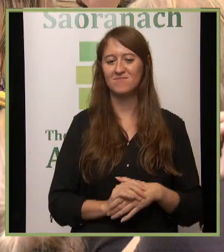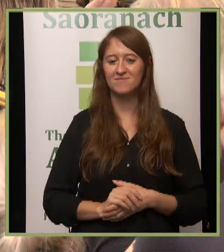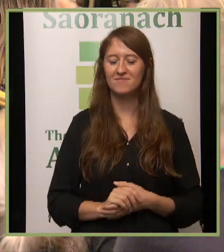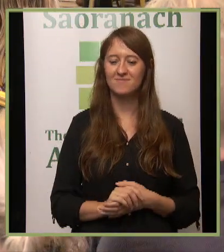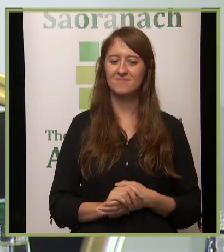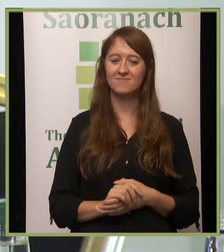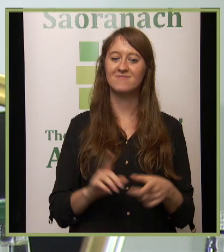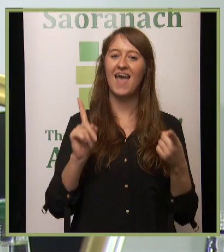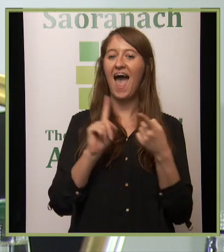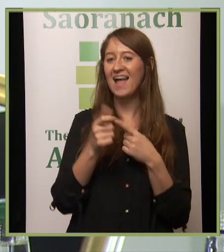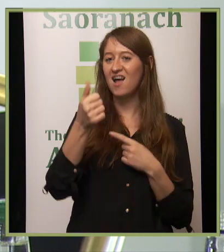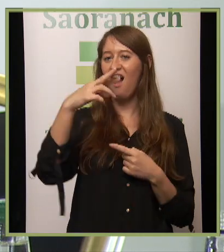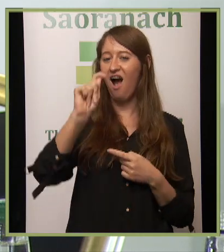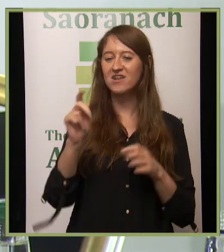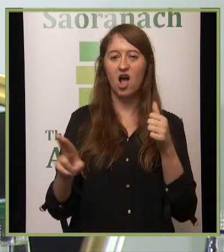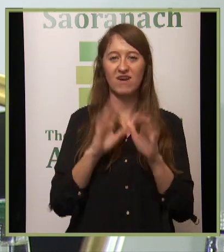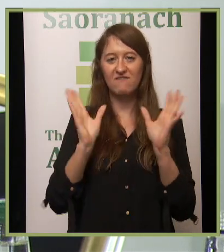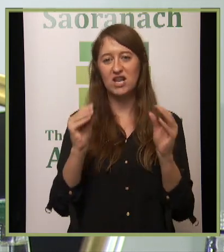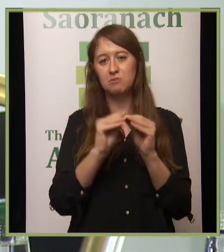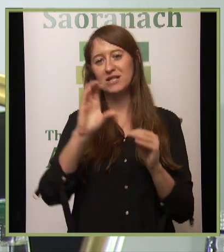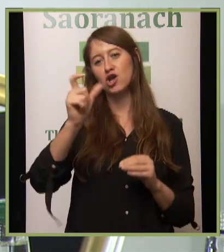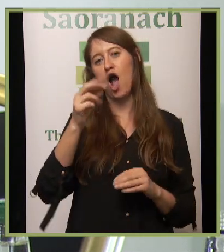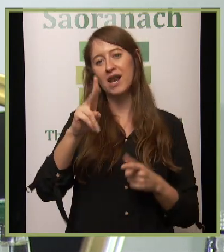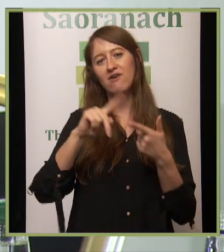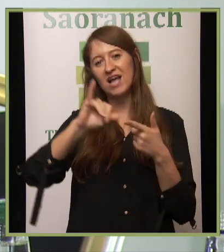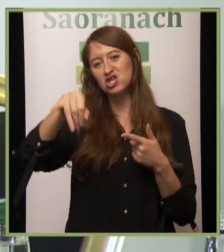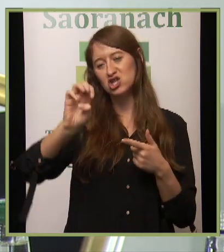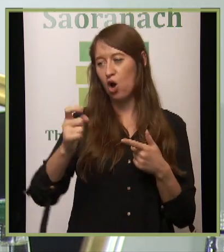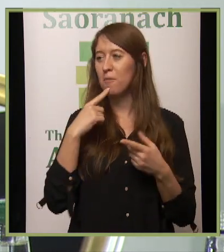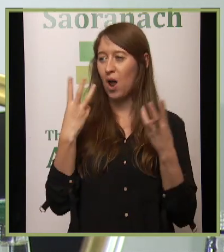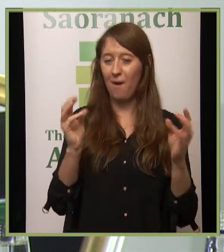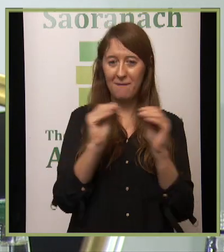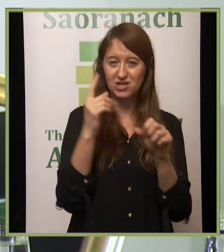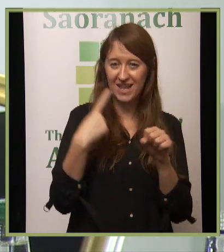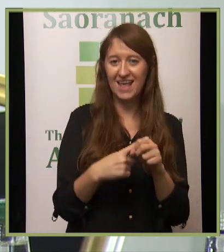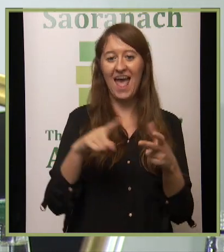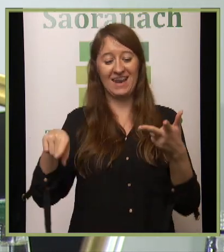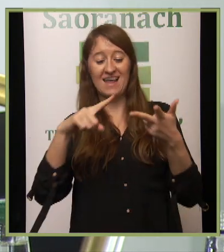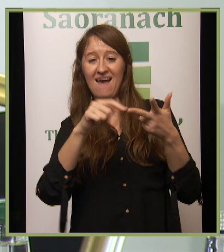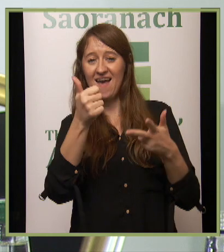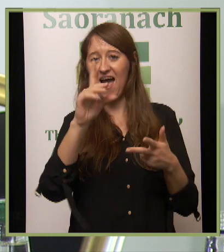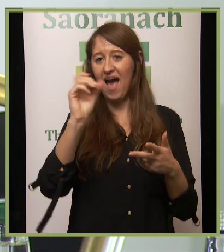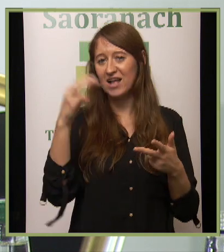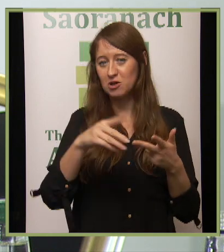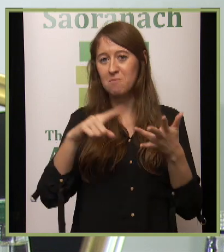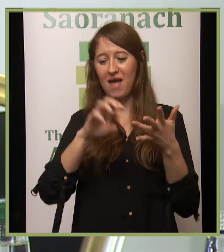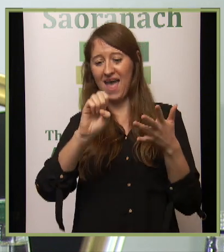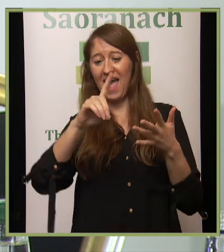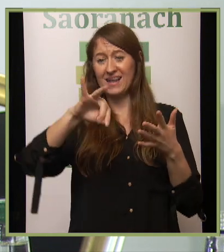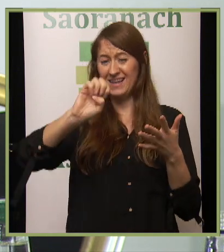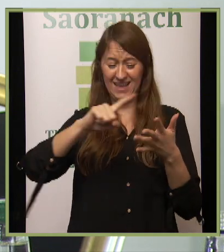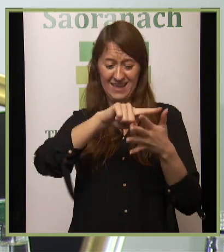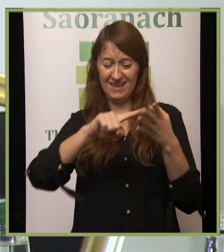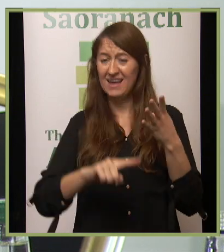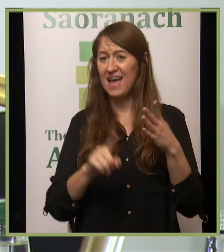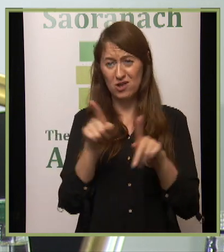And Art already mentioned Connor and Joe, but to mention them again, and Adam and Eddie, it's no mean feat to keep the cameras going and all of us and live